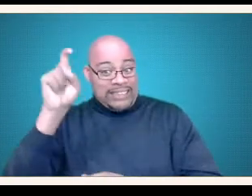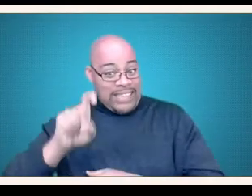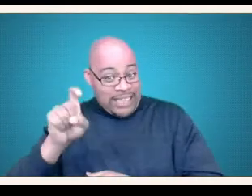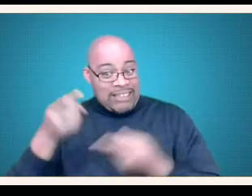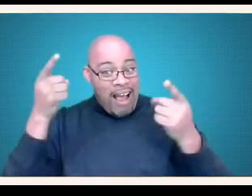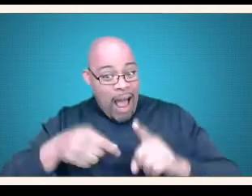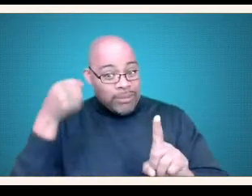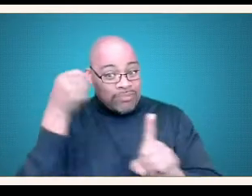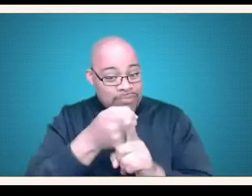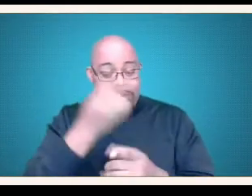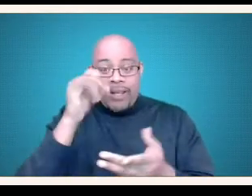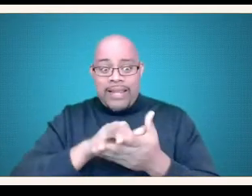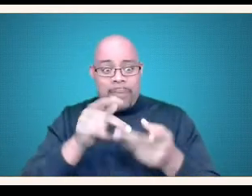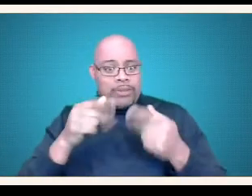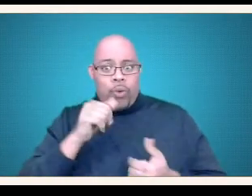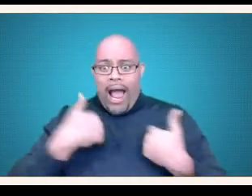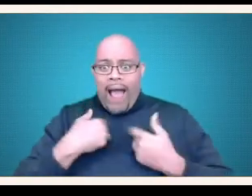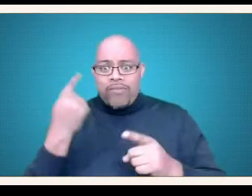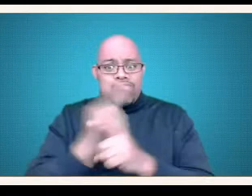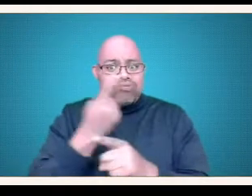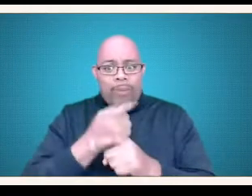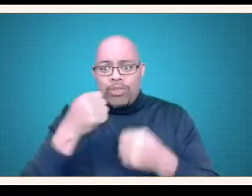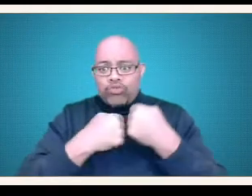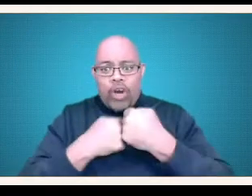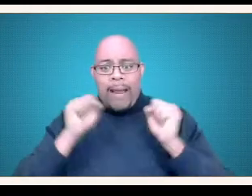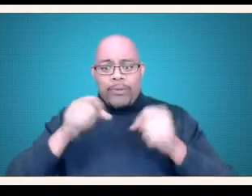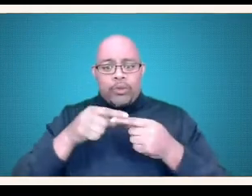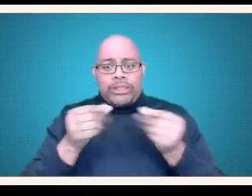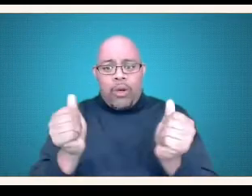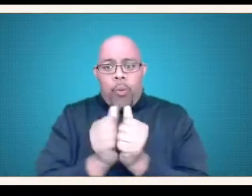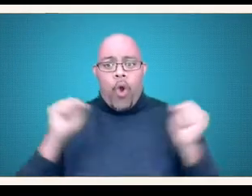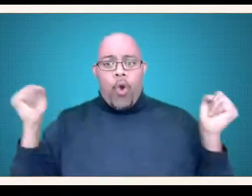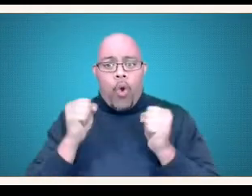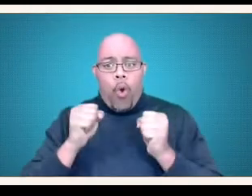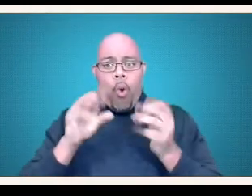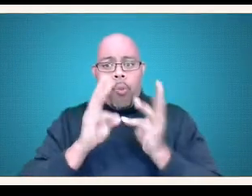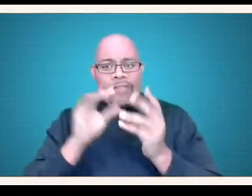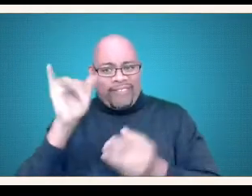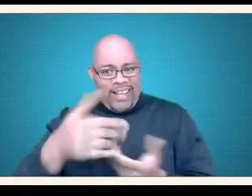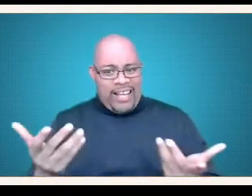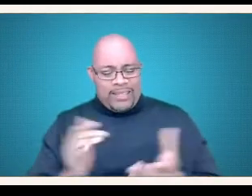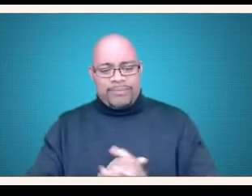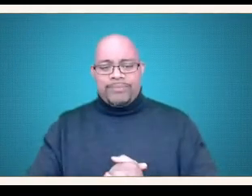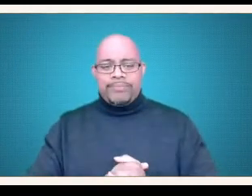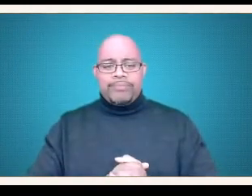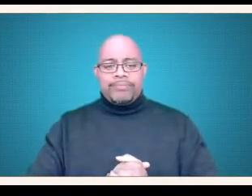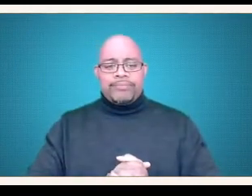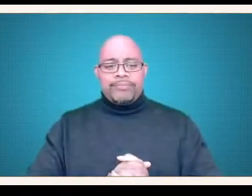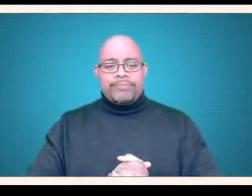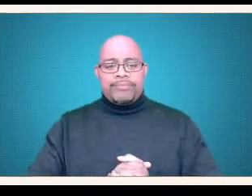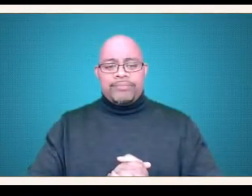especially in Texas, because some of these places just don't have the proper infrastructure to be able to deal with cold storms like this.